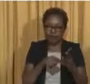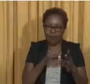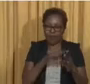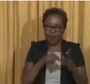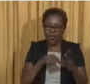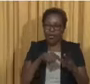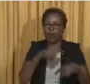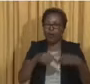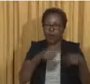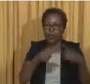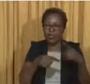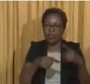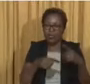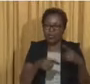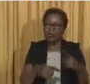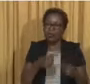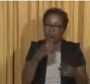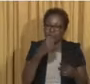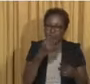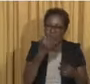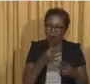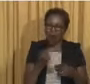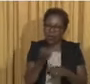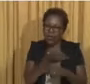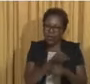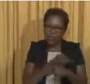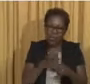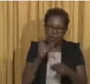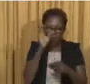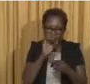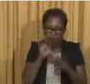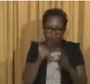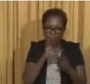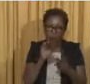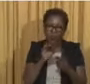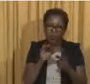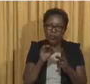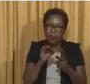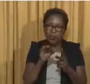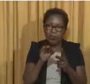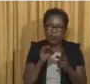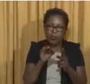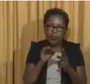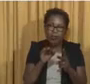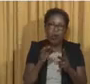process is one of the design options used to curbing the problem of hyper amendments.